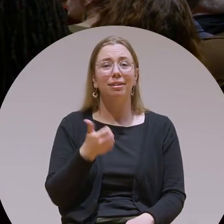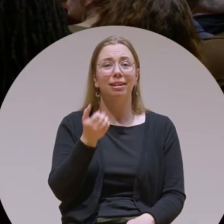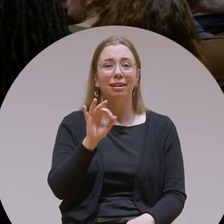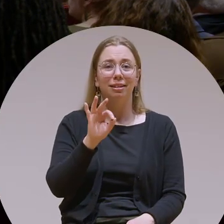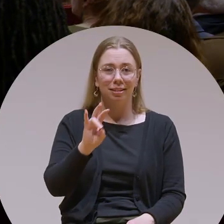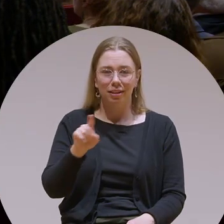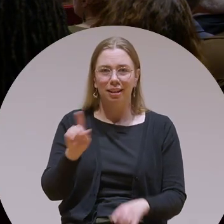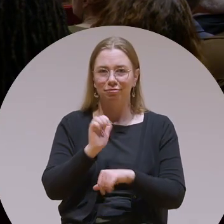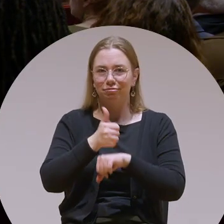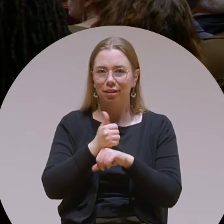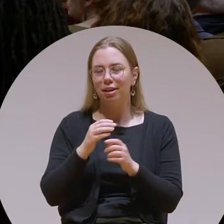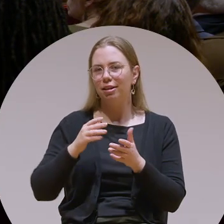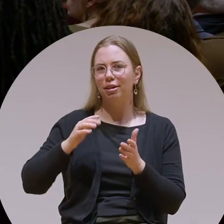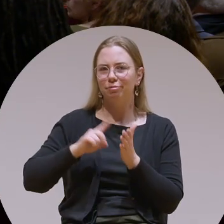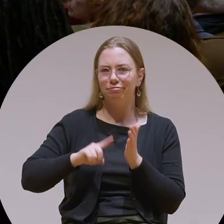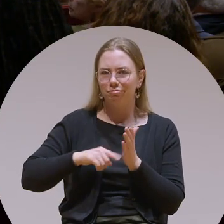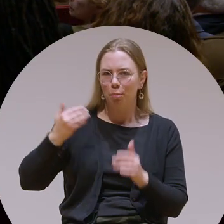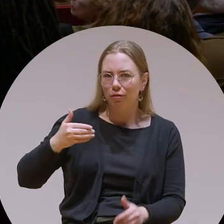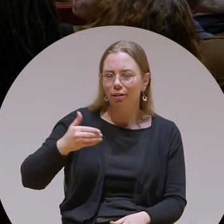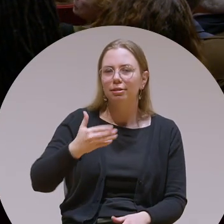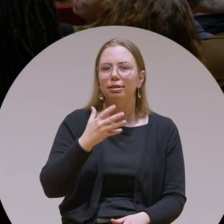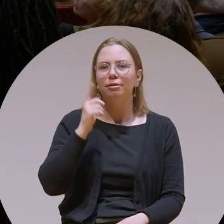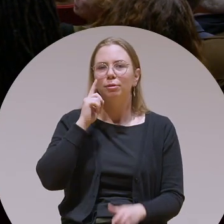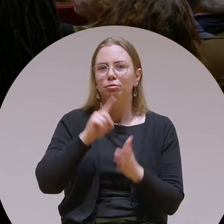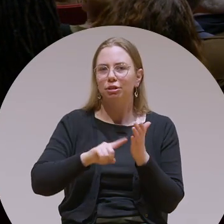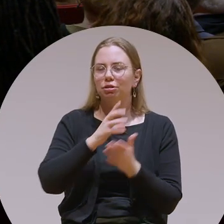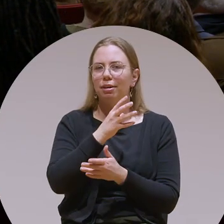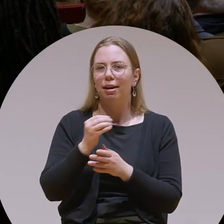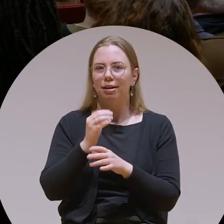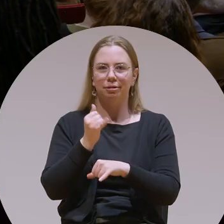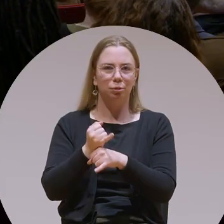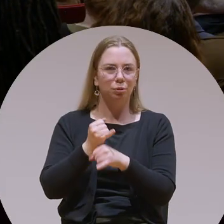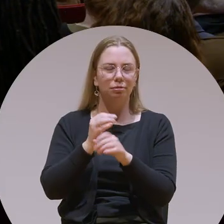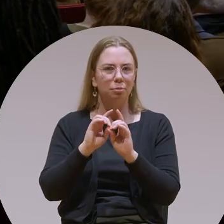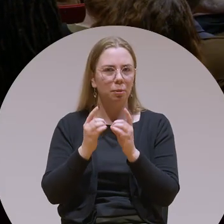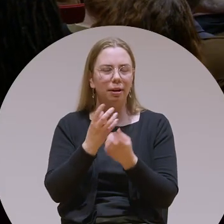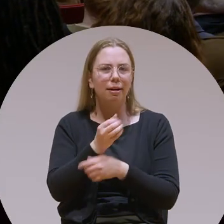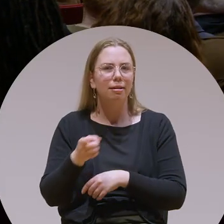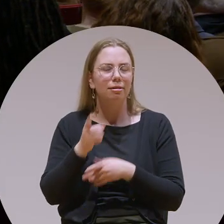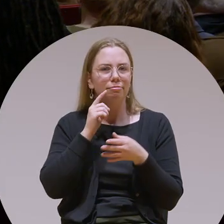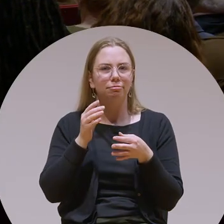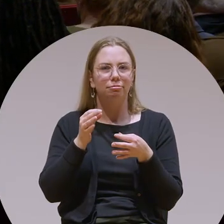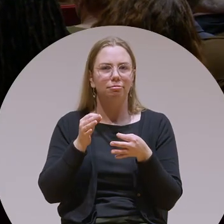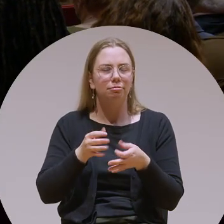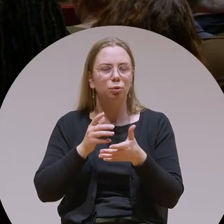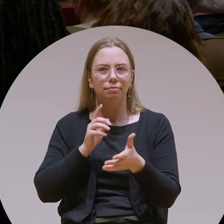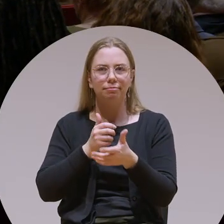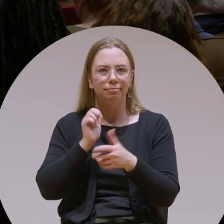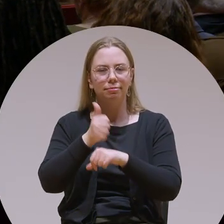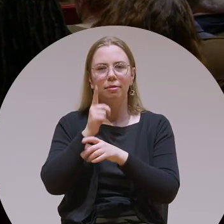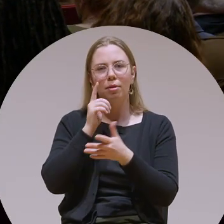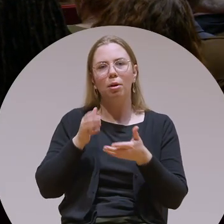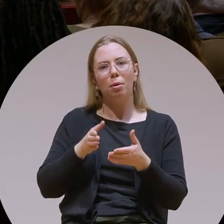Sotheby's Provenance Research and Restitution Department, at which he then played a key role introducing Sotheby's compliance